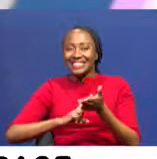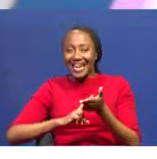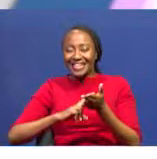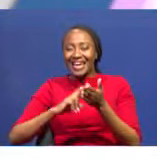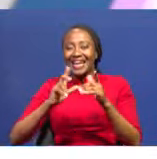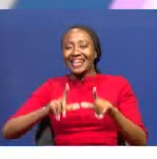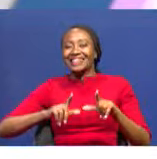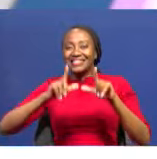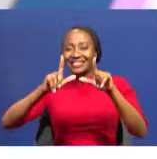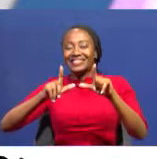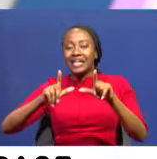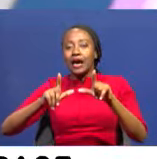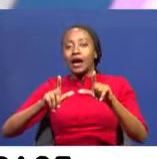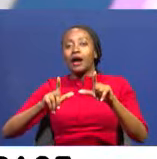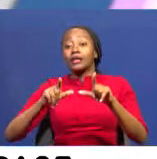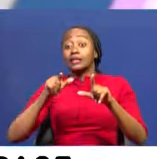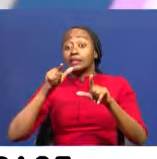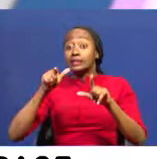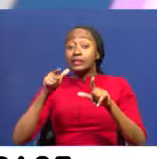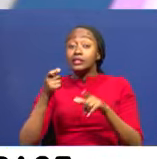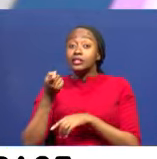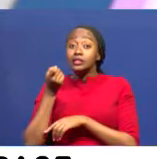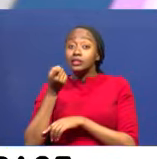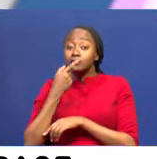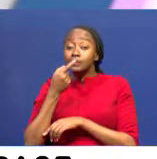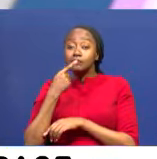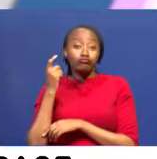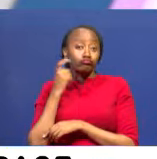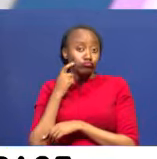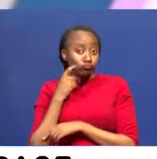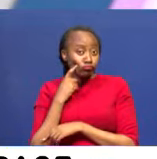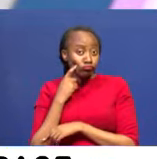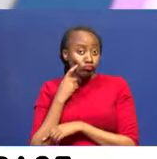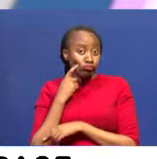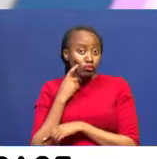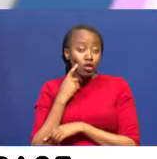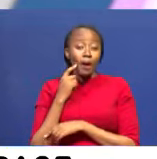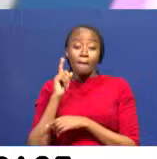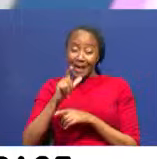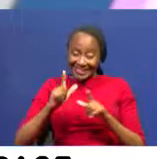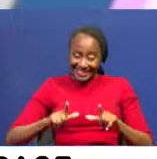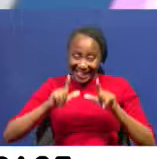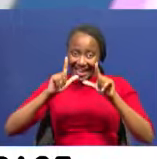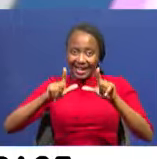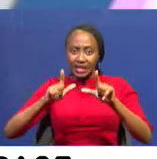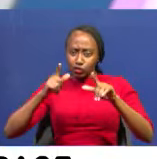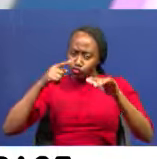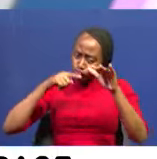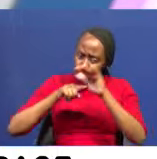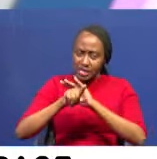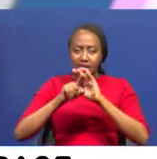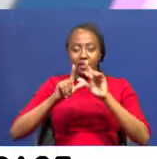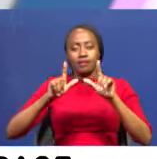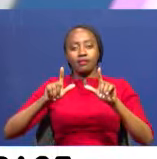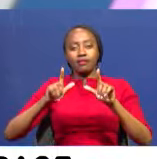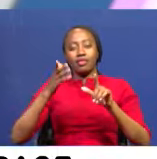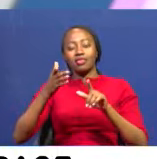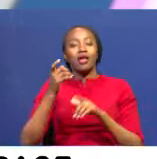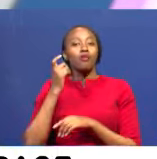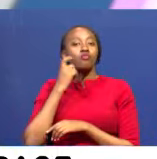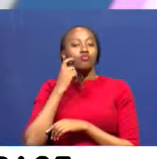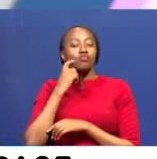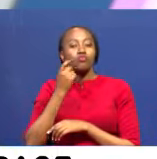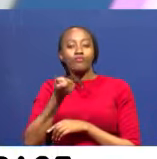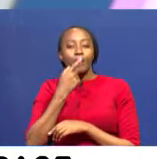listed pharmaceutical provider. So that means that this person has a license. So when you walk into any pharmacy today, please